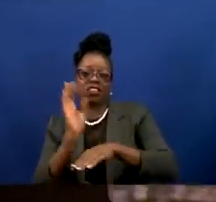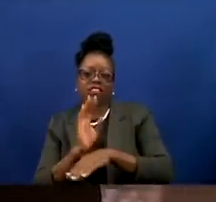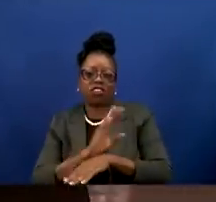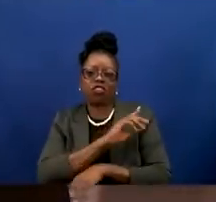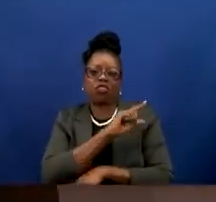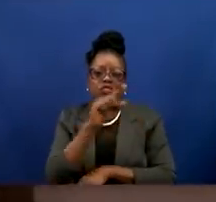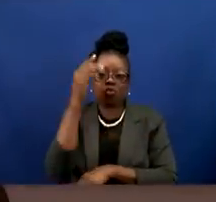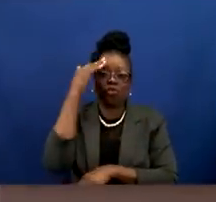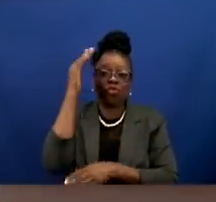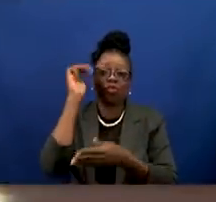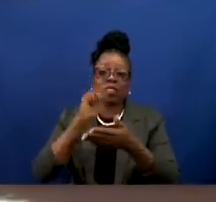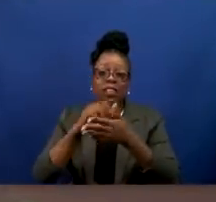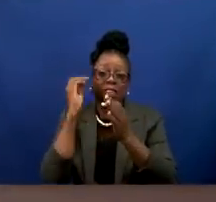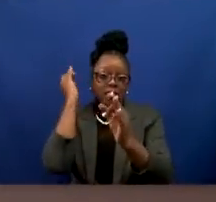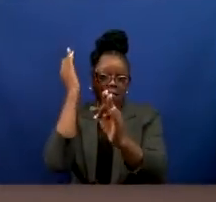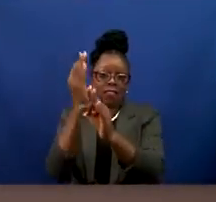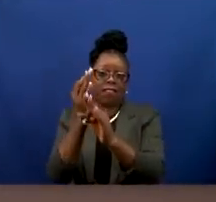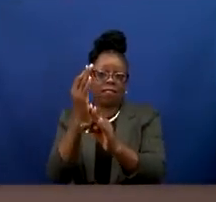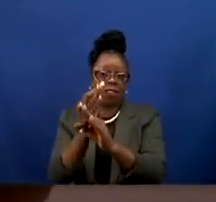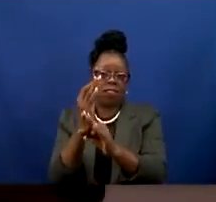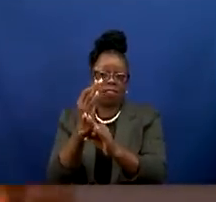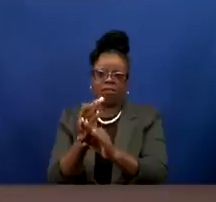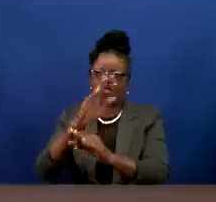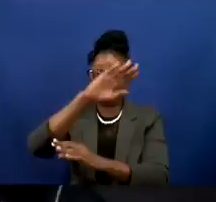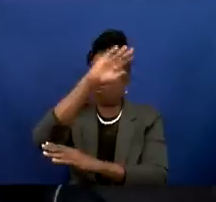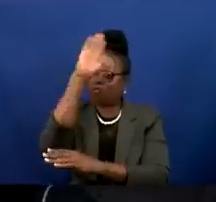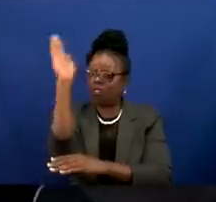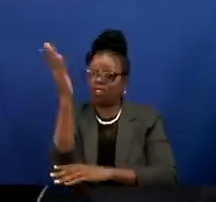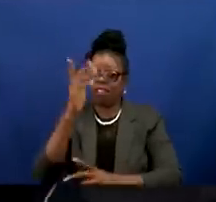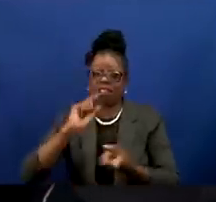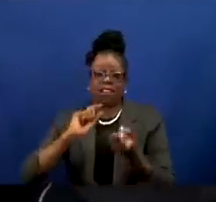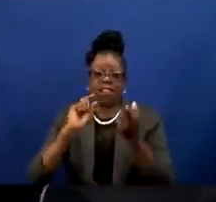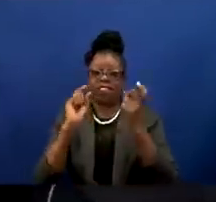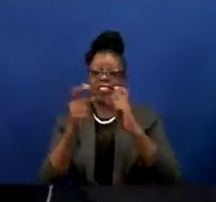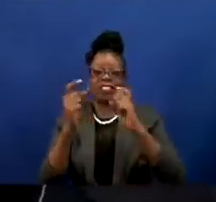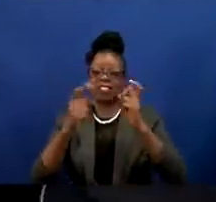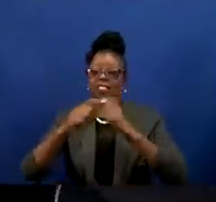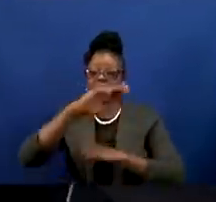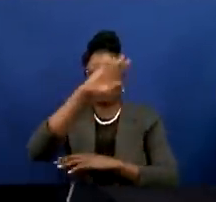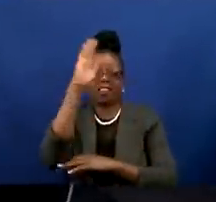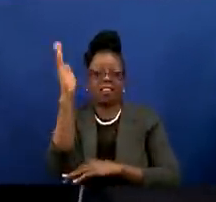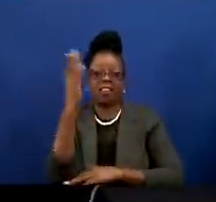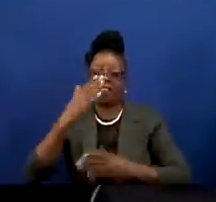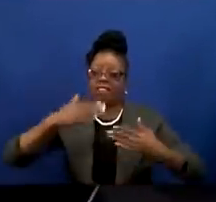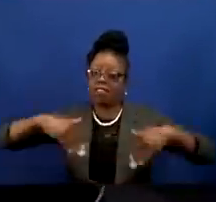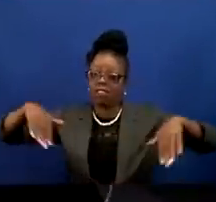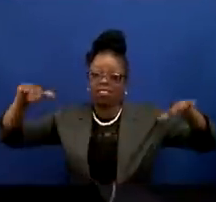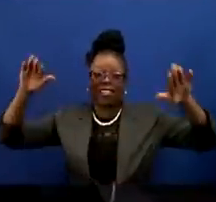you know he's faithful? He will not change. Don't give up.